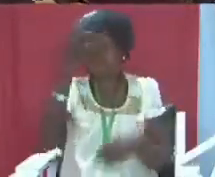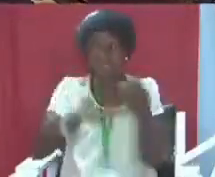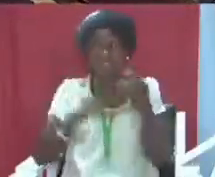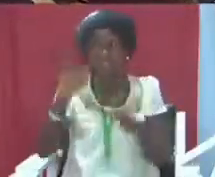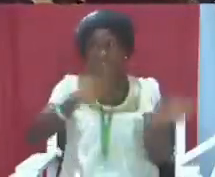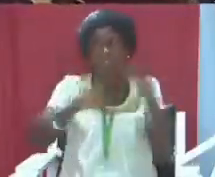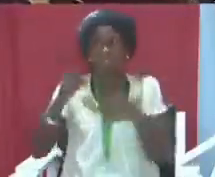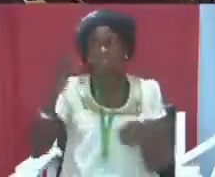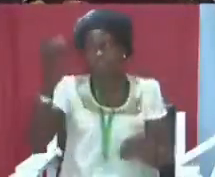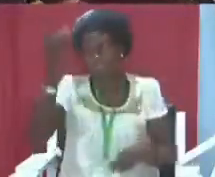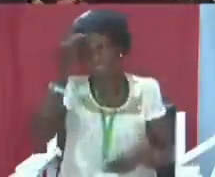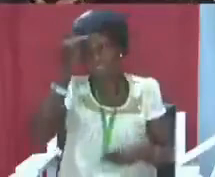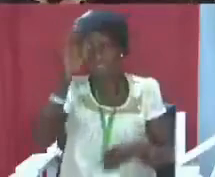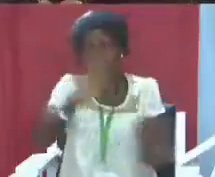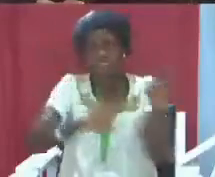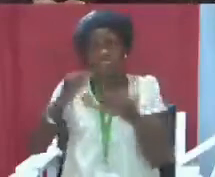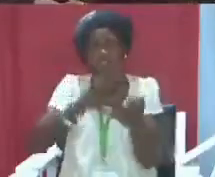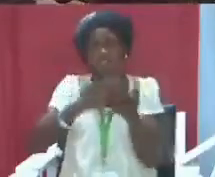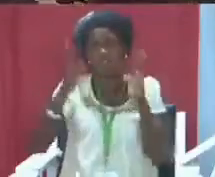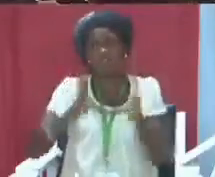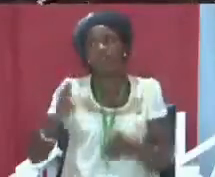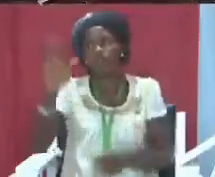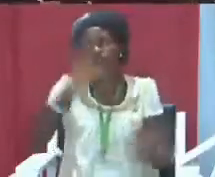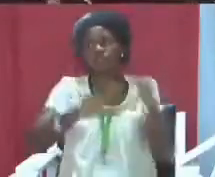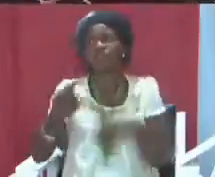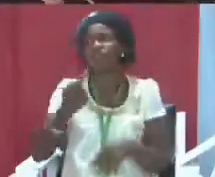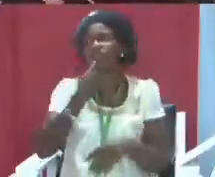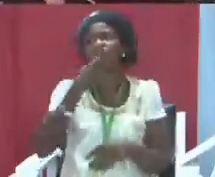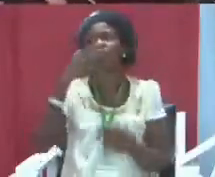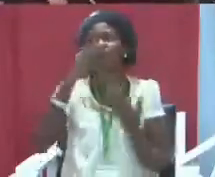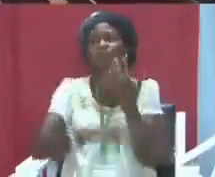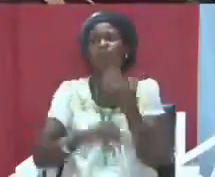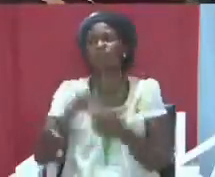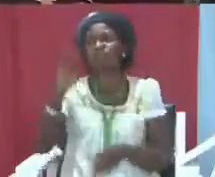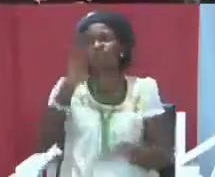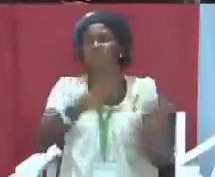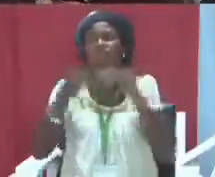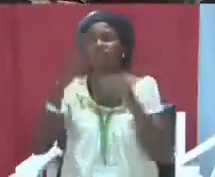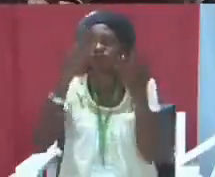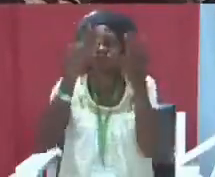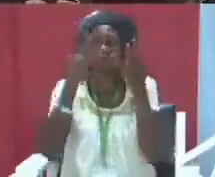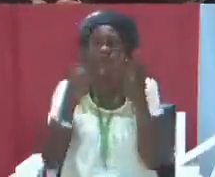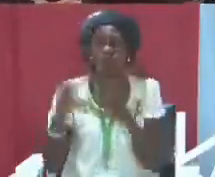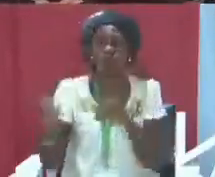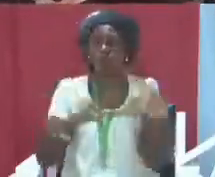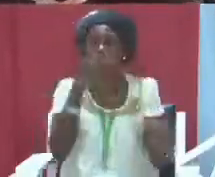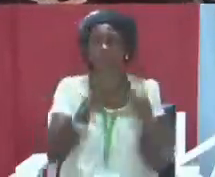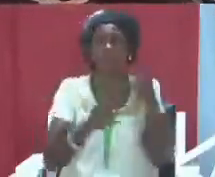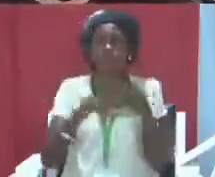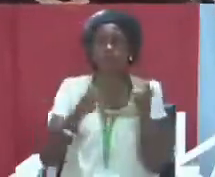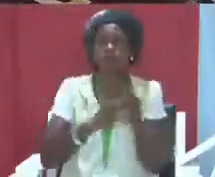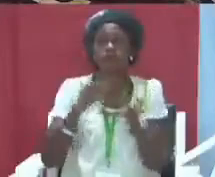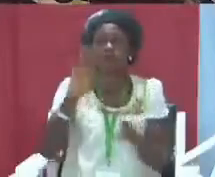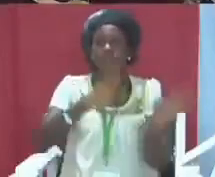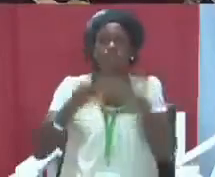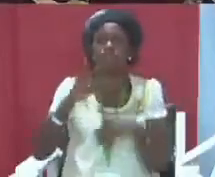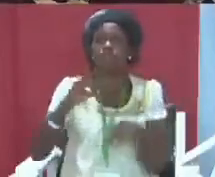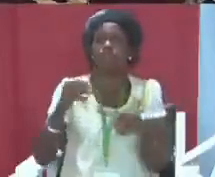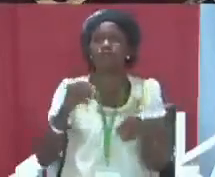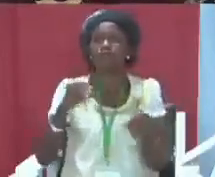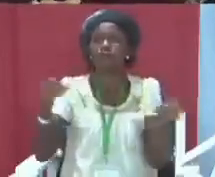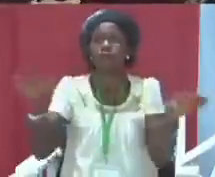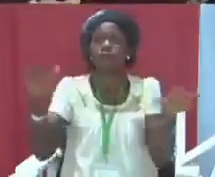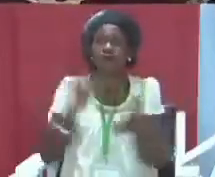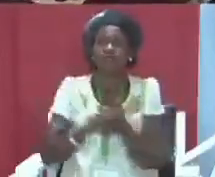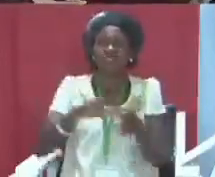disease, the siege of failure, the siege of disappointment, the siege of sorrow, the siege of marriage